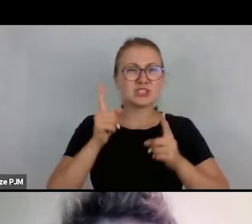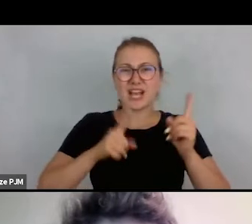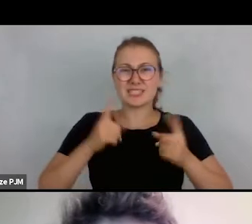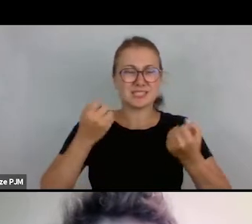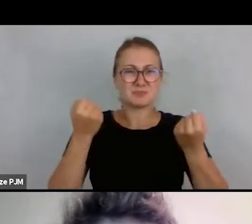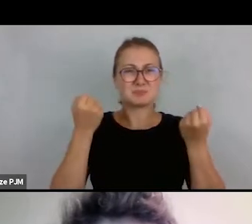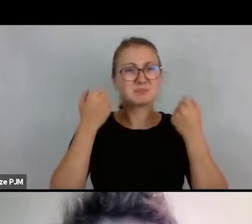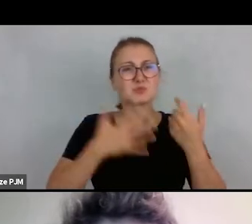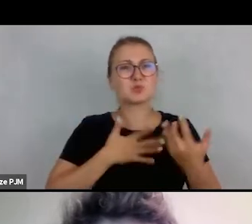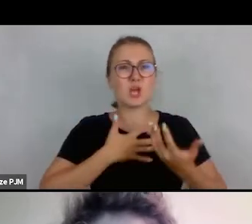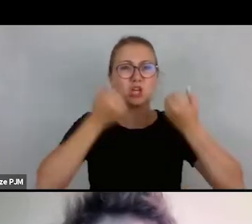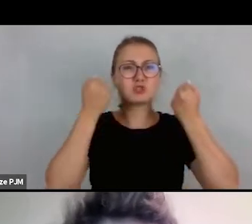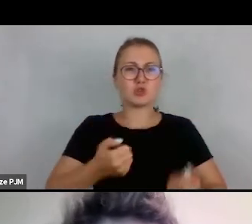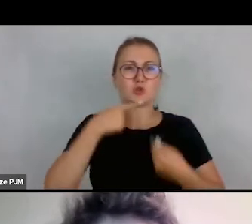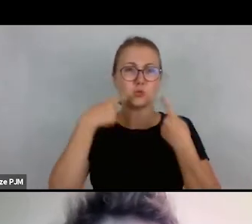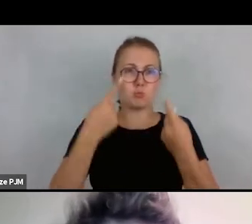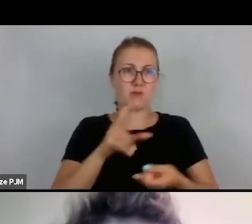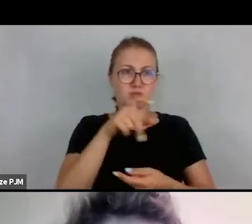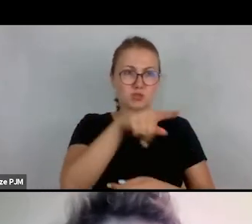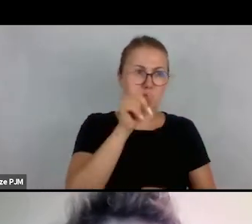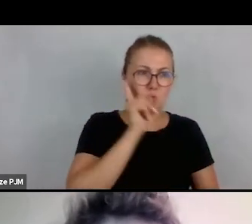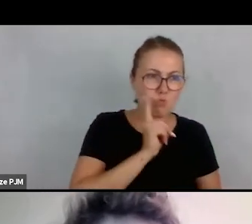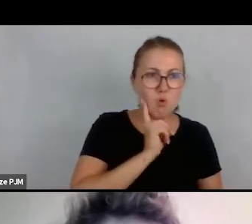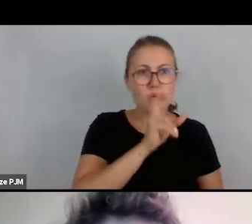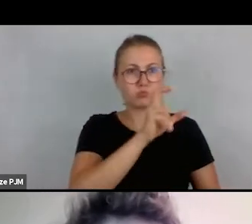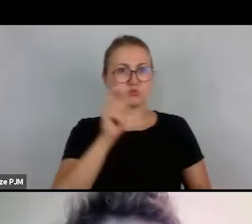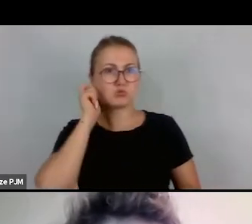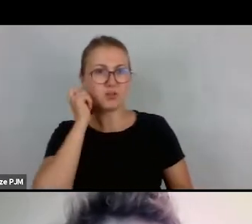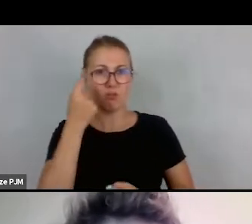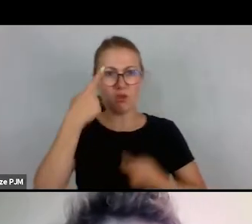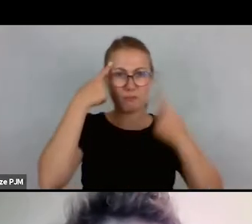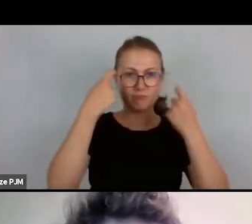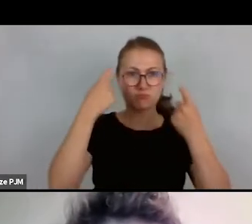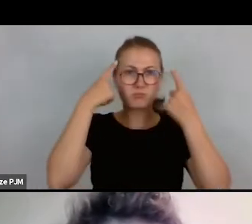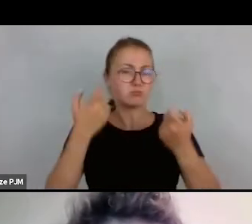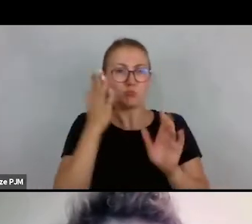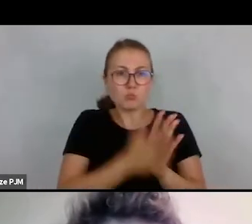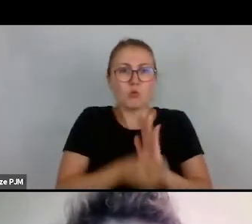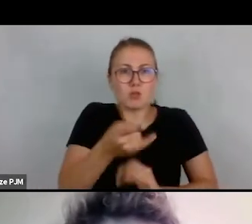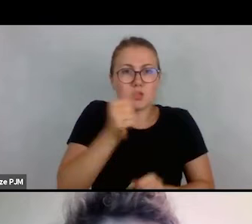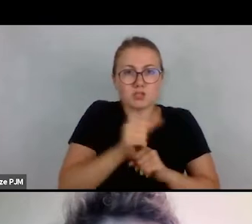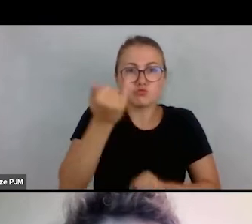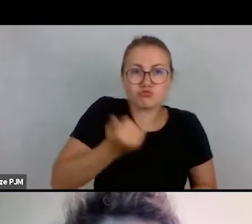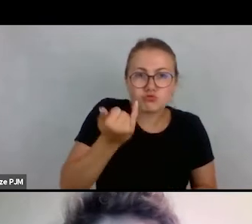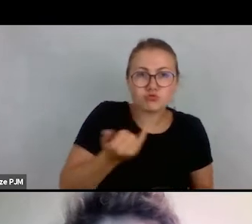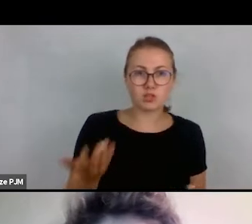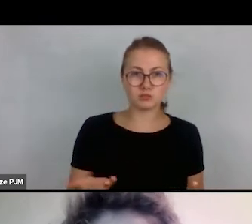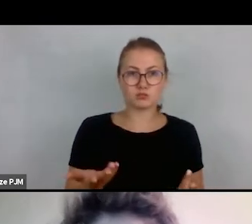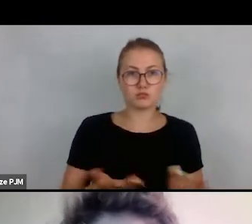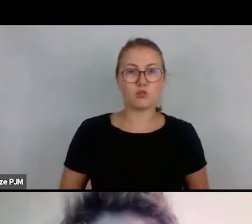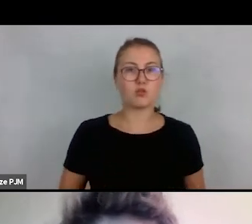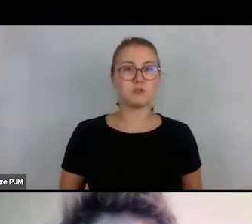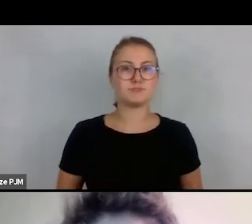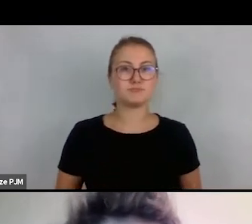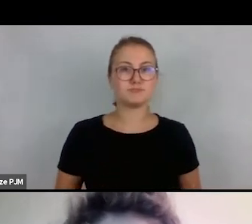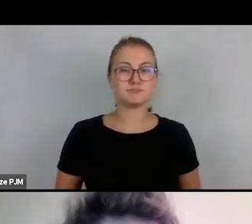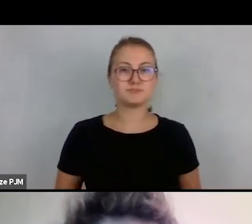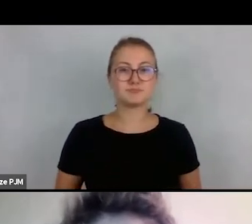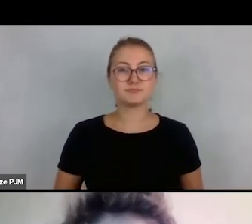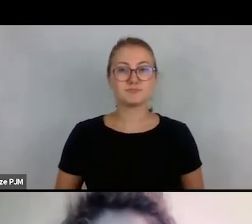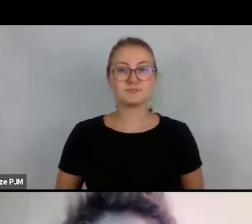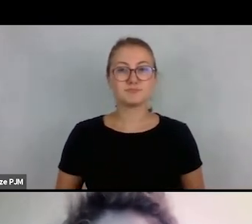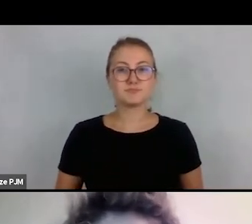Amber goes to a public school here in Cape Town, and it's, you know, it's in a kind of middle-class suburb, but it's a public